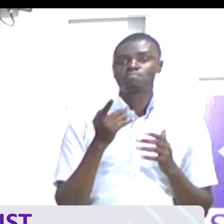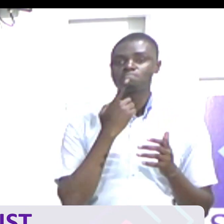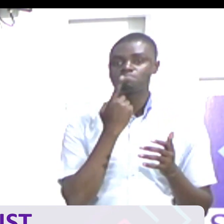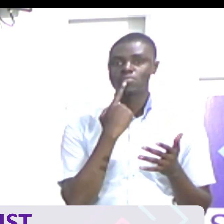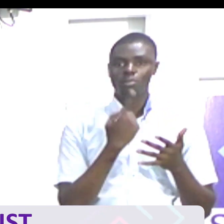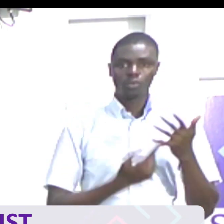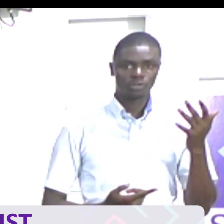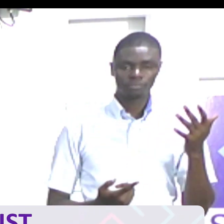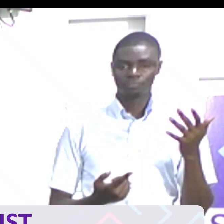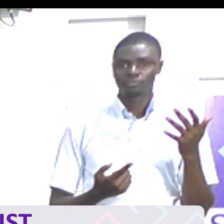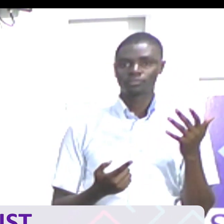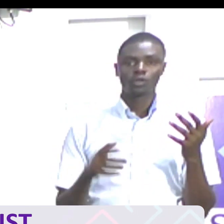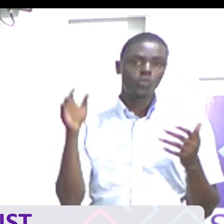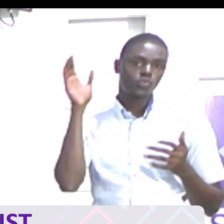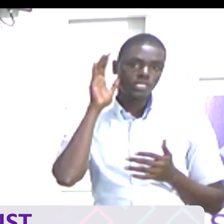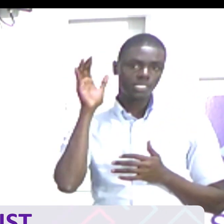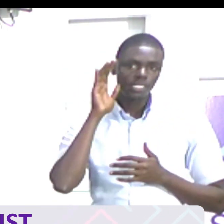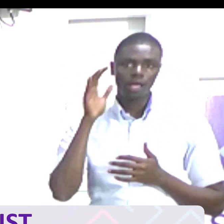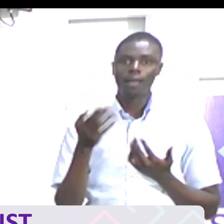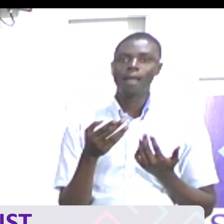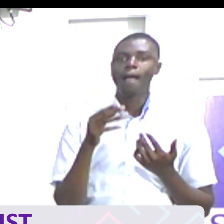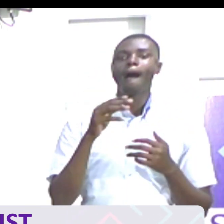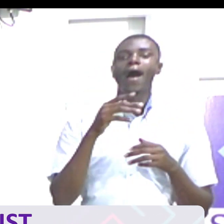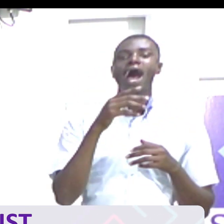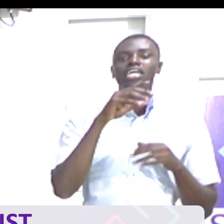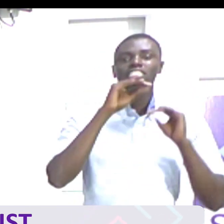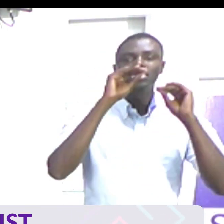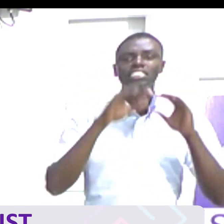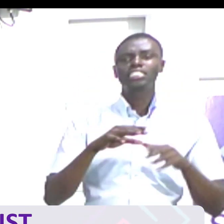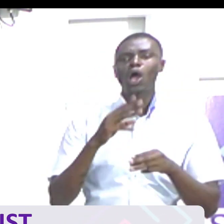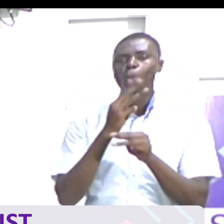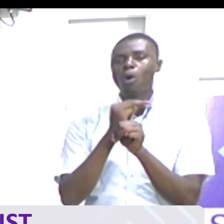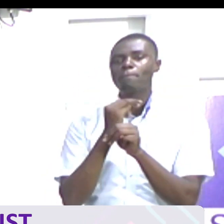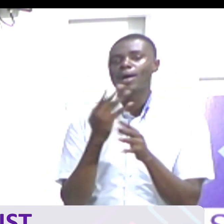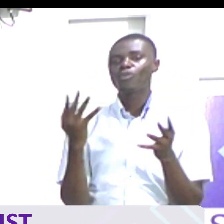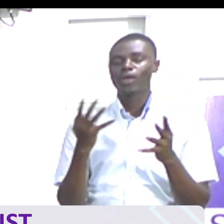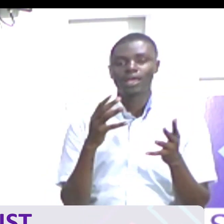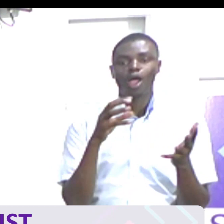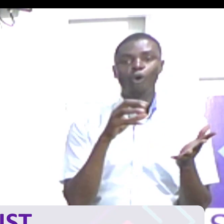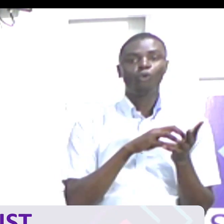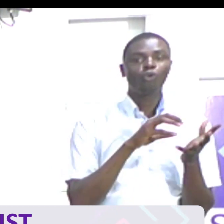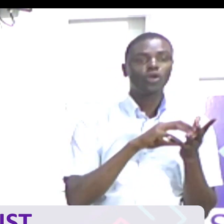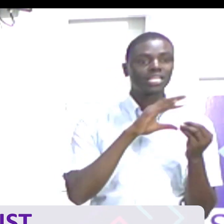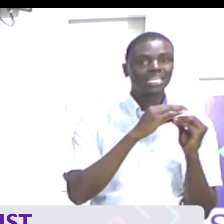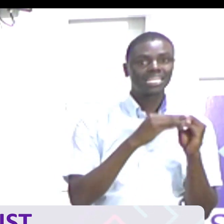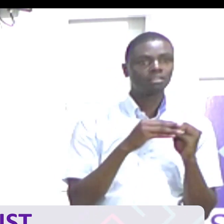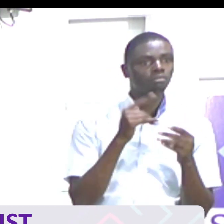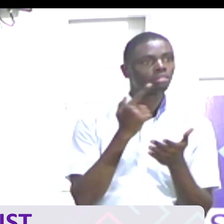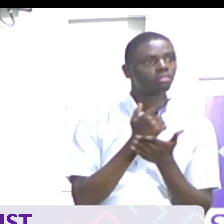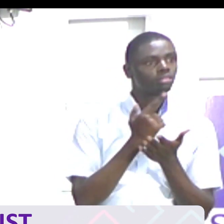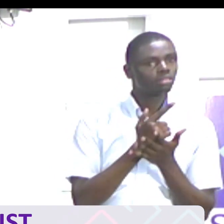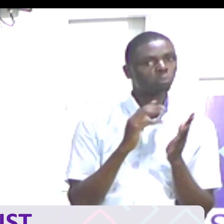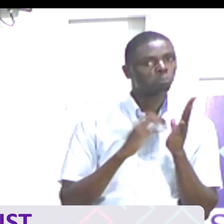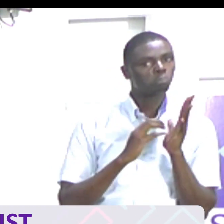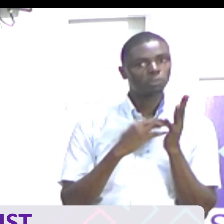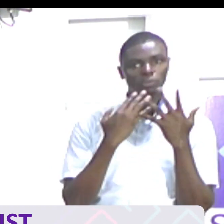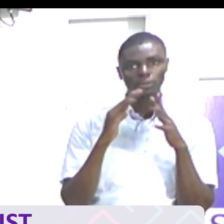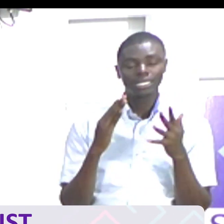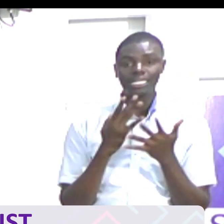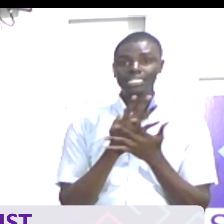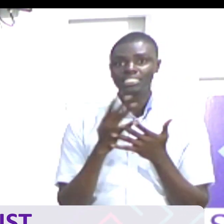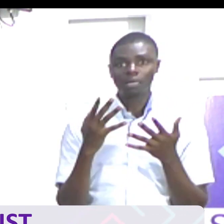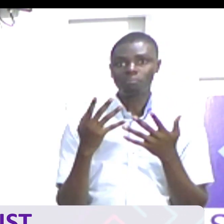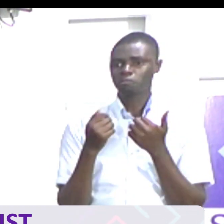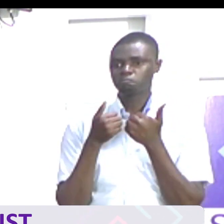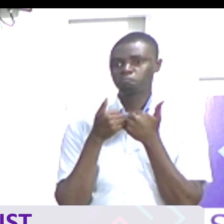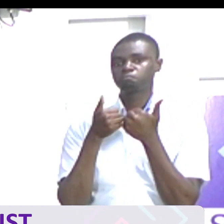tunasemanga sasa, unasikiza yote tunasemanga mali wa mata kwa wapi? Tuanze kama content creator ushapiga shughuli yako. Sasa hii something is working well